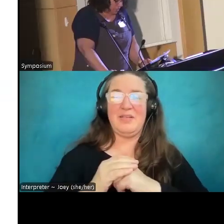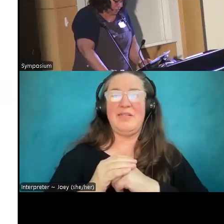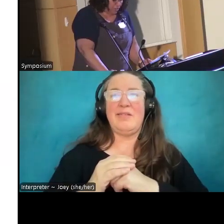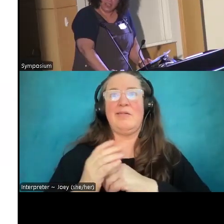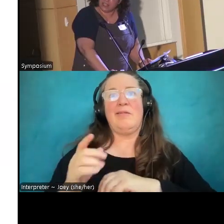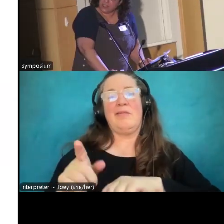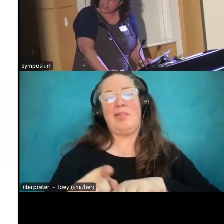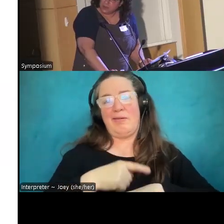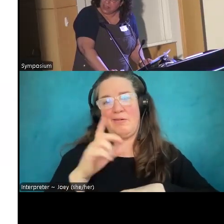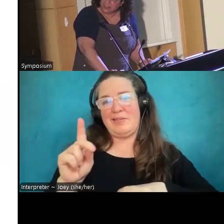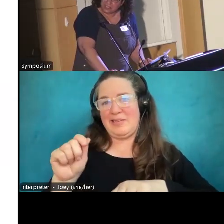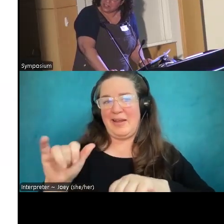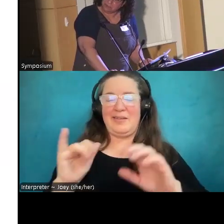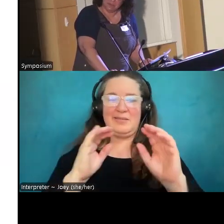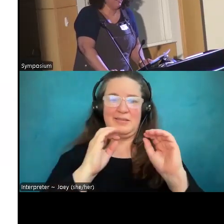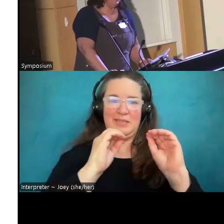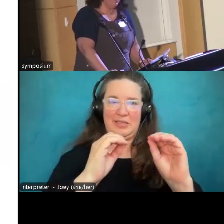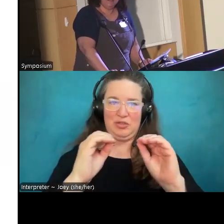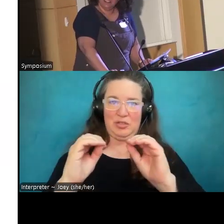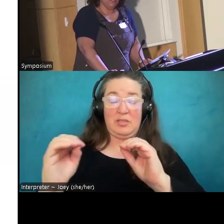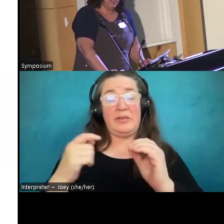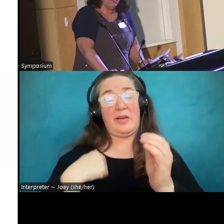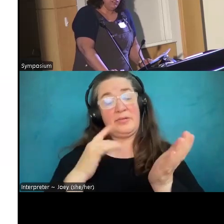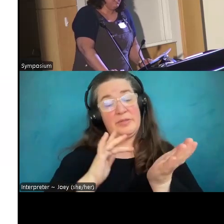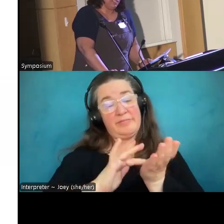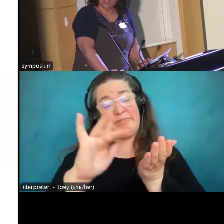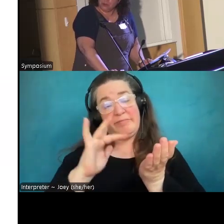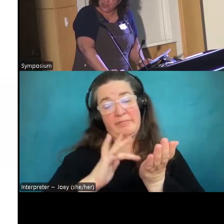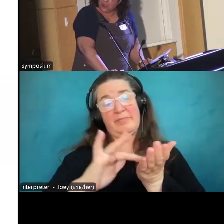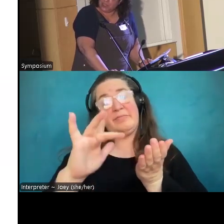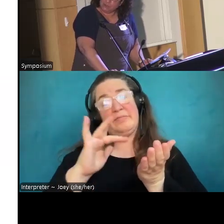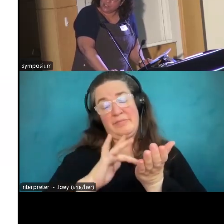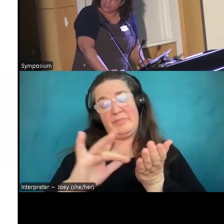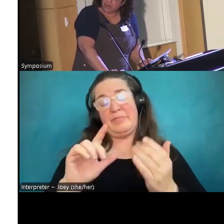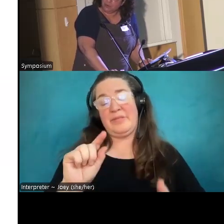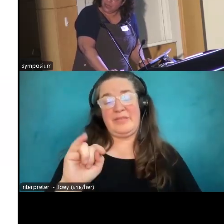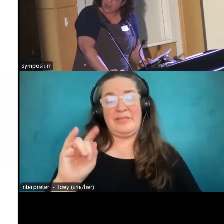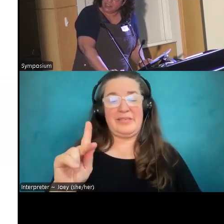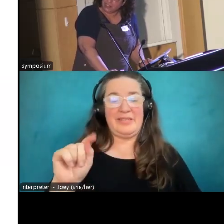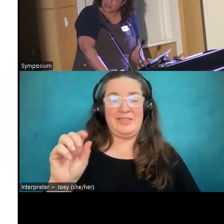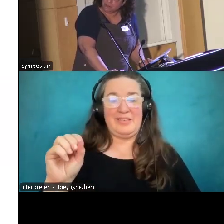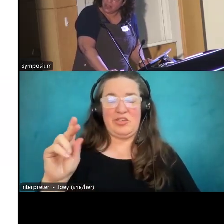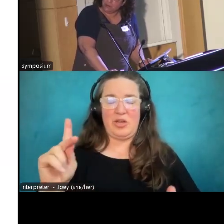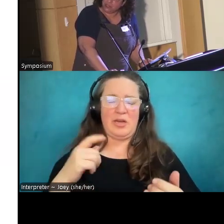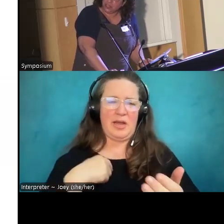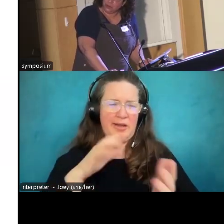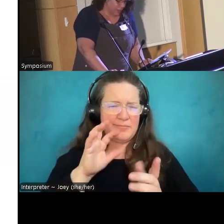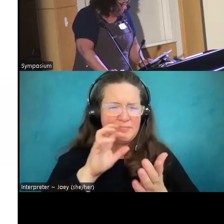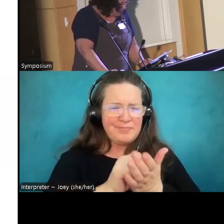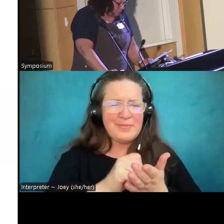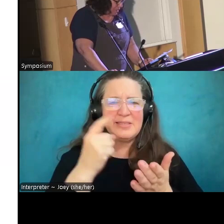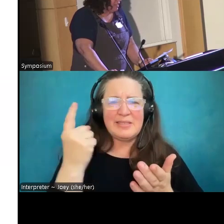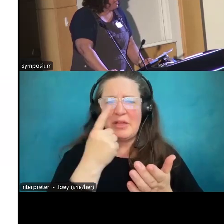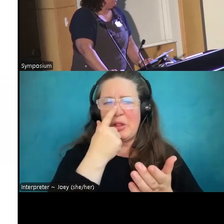through TikTok, and I saw something like this, when you need to just let your brain go. It was just somebody putting paint on something and pushing it